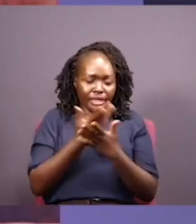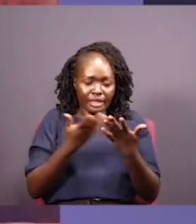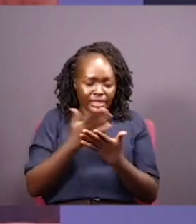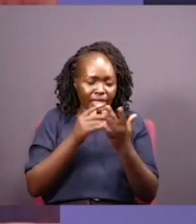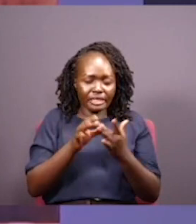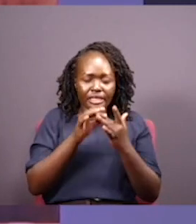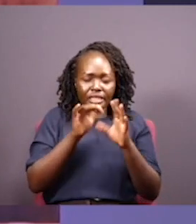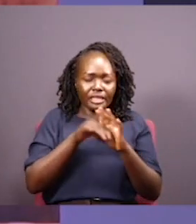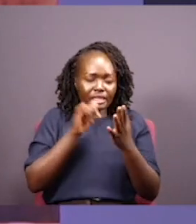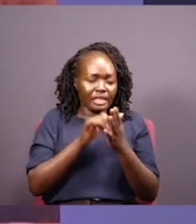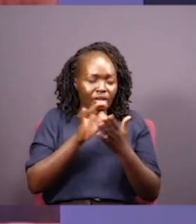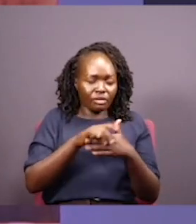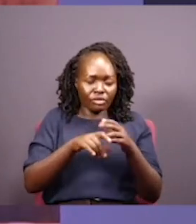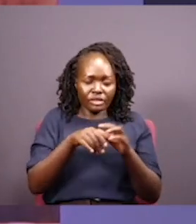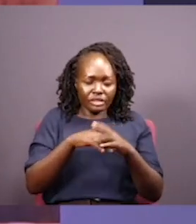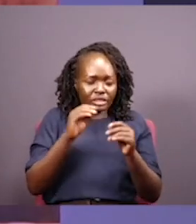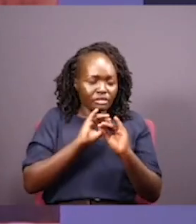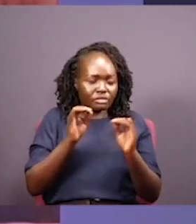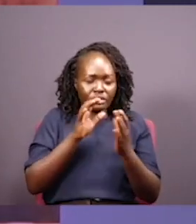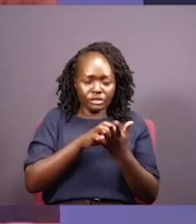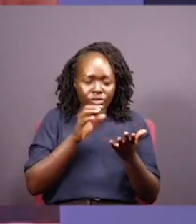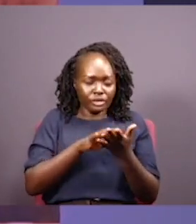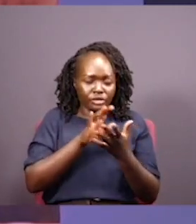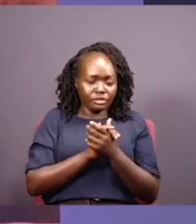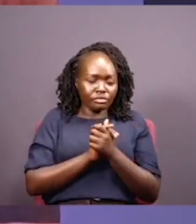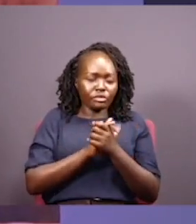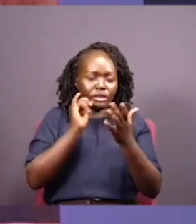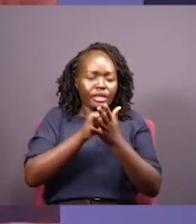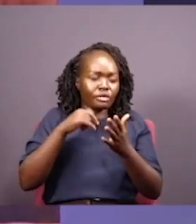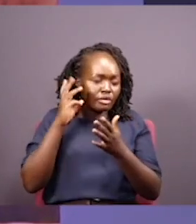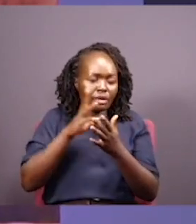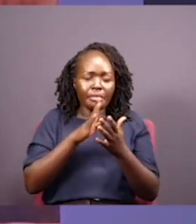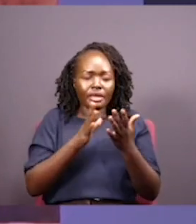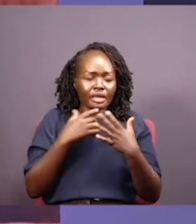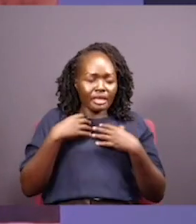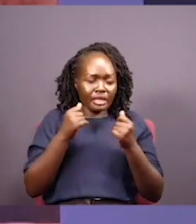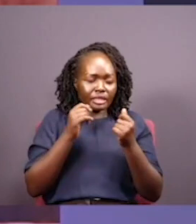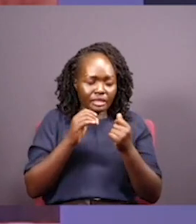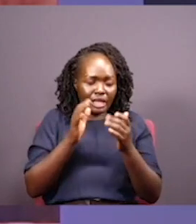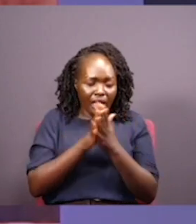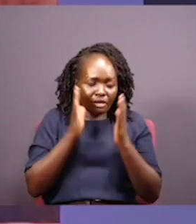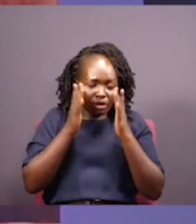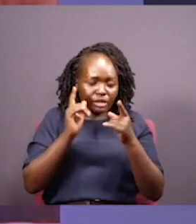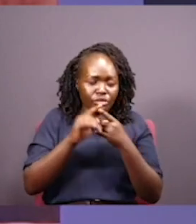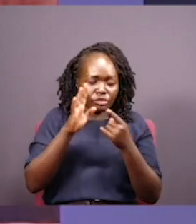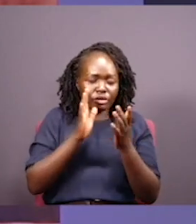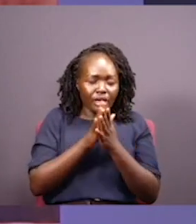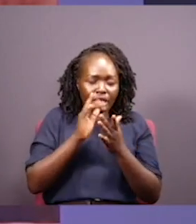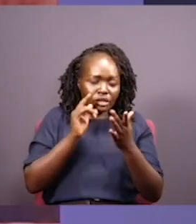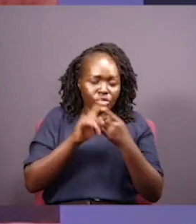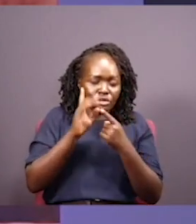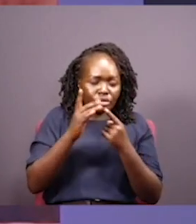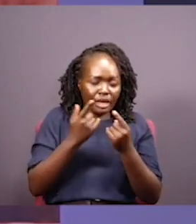discomforting situations, Lord Jesus Christ, that we will be yielded to you, Holy Spirit, and used of you, even in the midst of